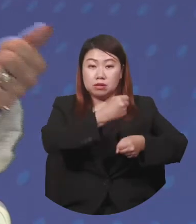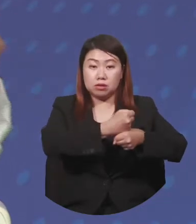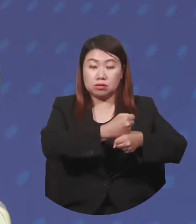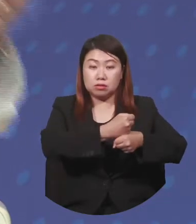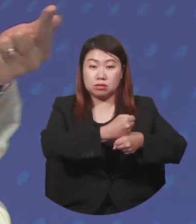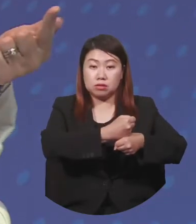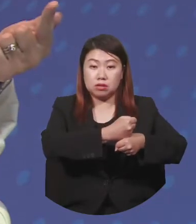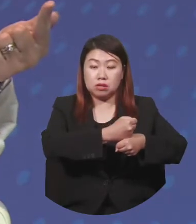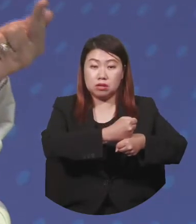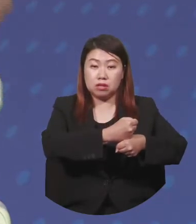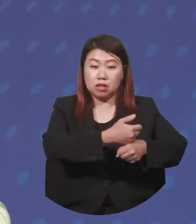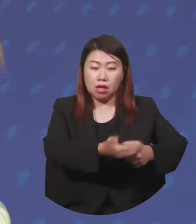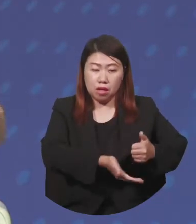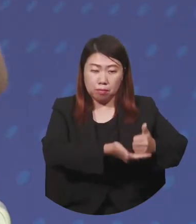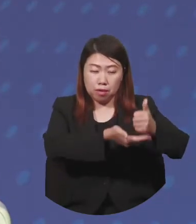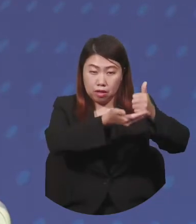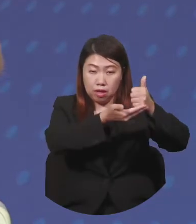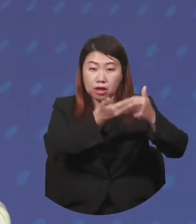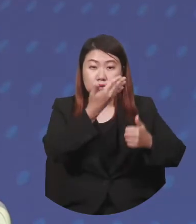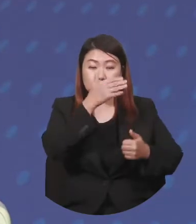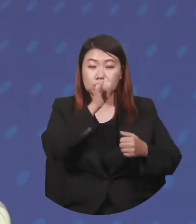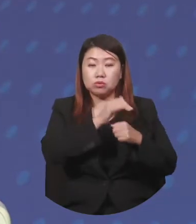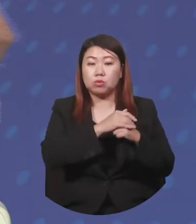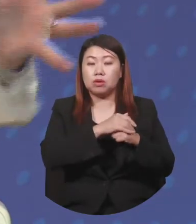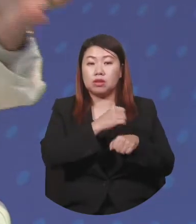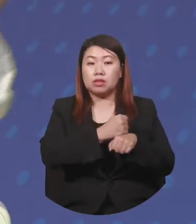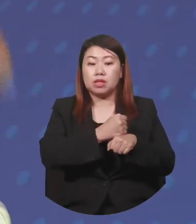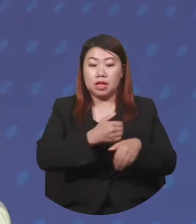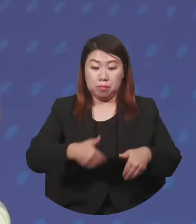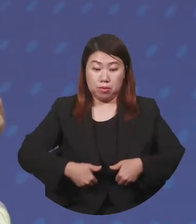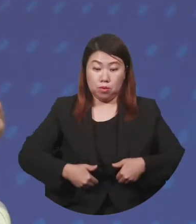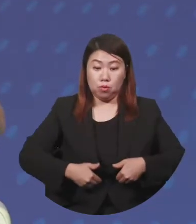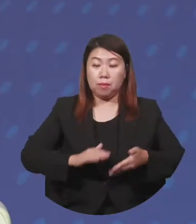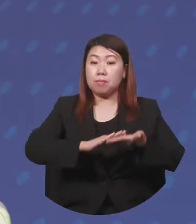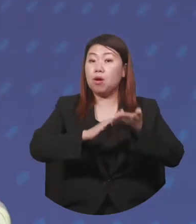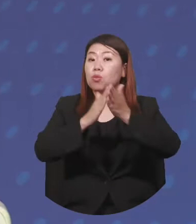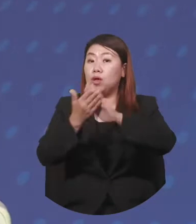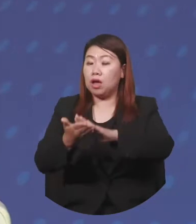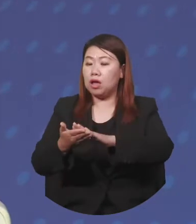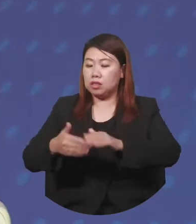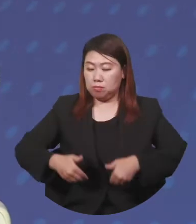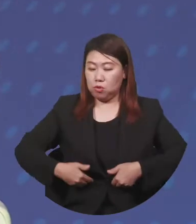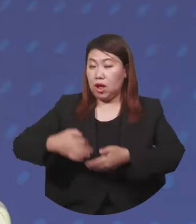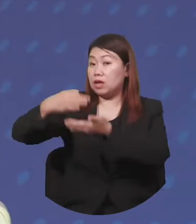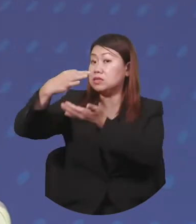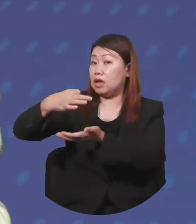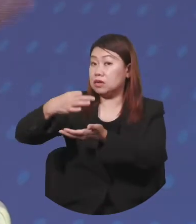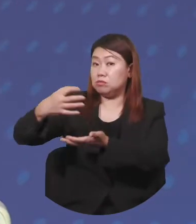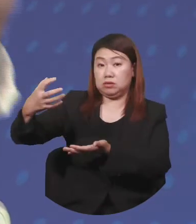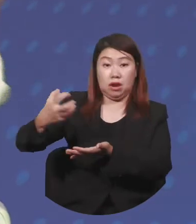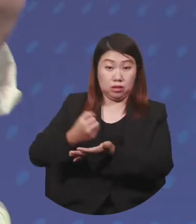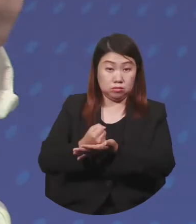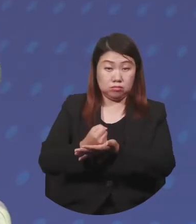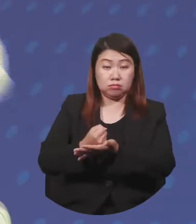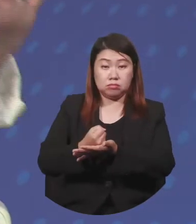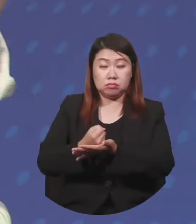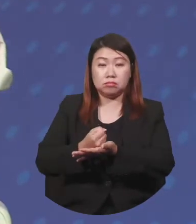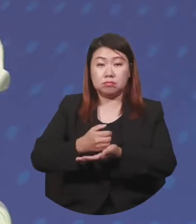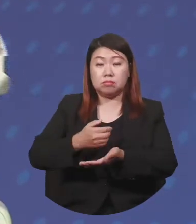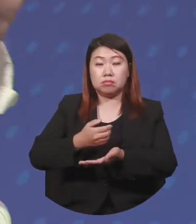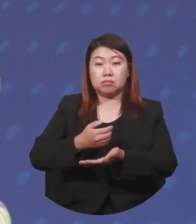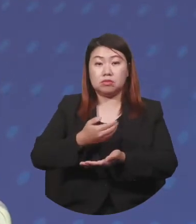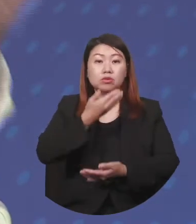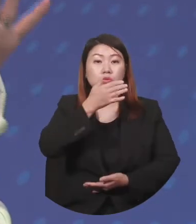Innovation and funding. That's what we need to mobilize ourselves, because we're all in agreement. The SDGs are